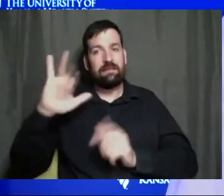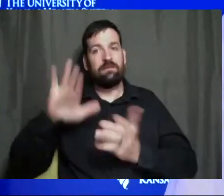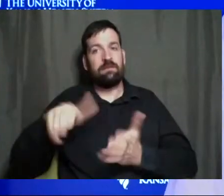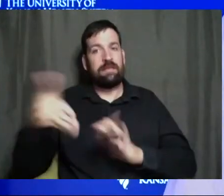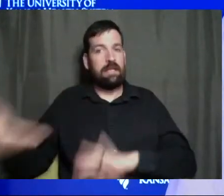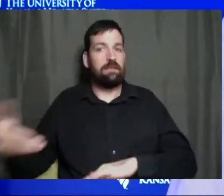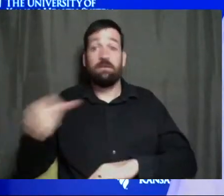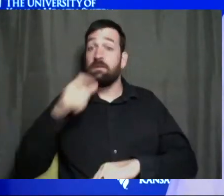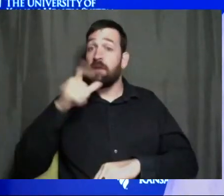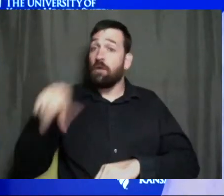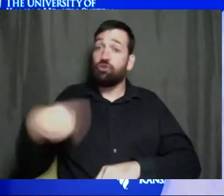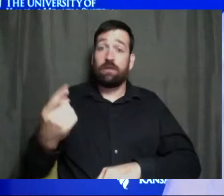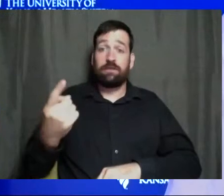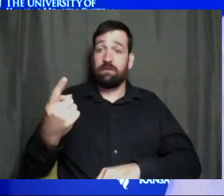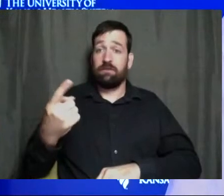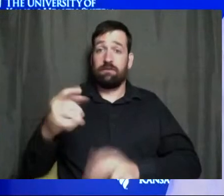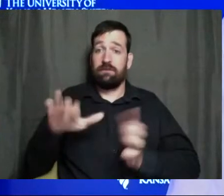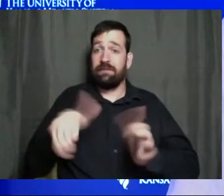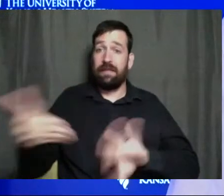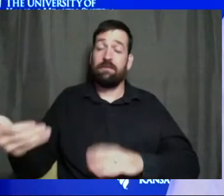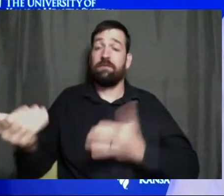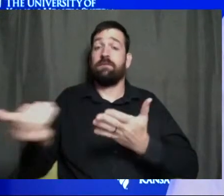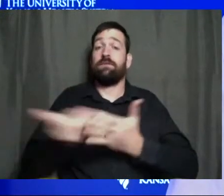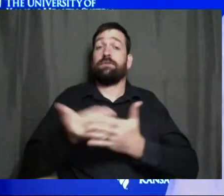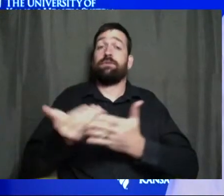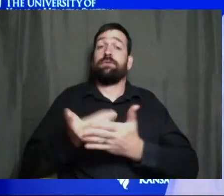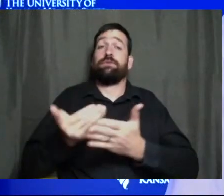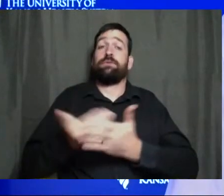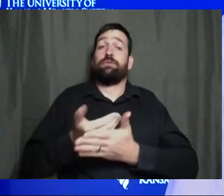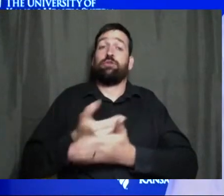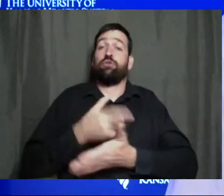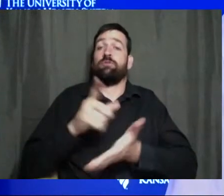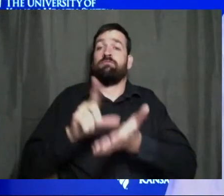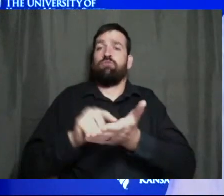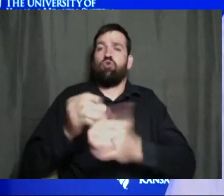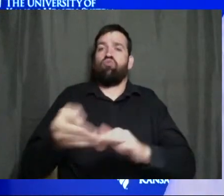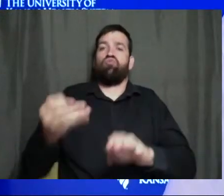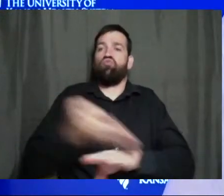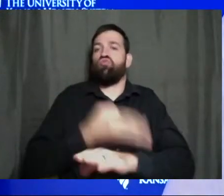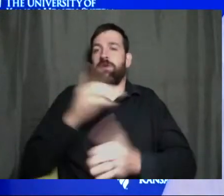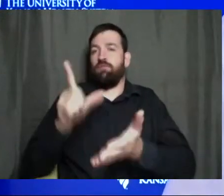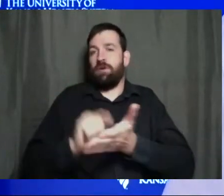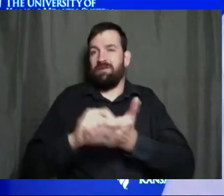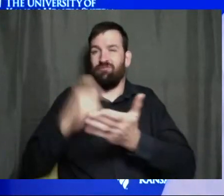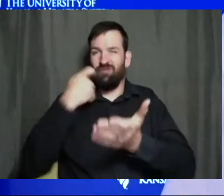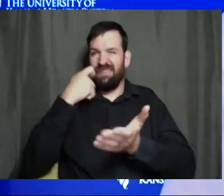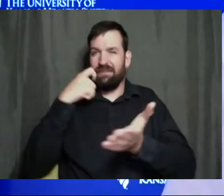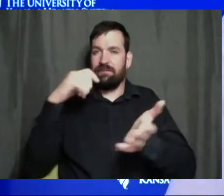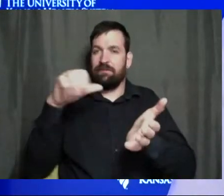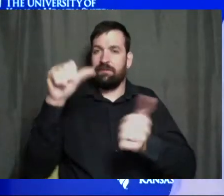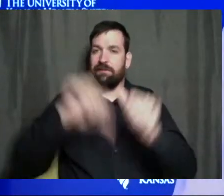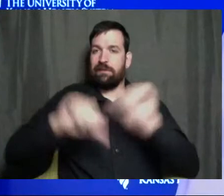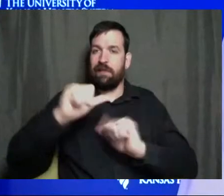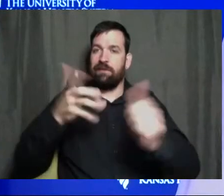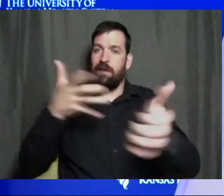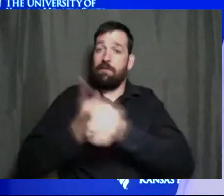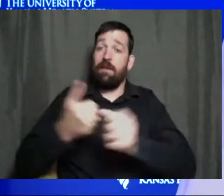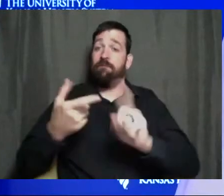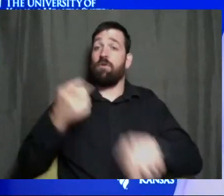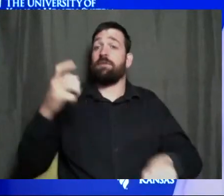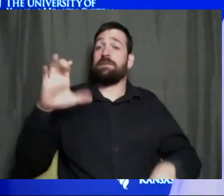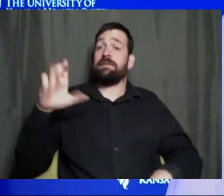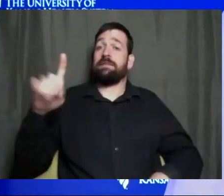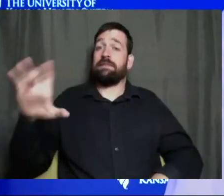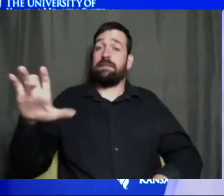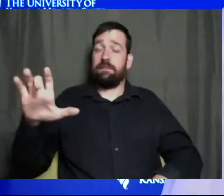deaths. New preprint that has some commentary in the recent science update from CDC about coronavirus.